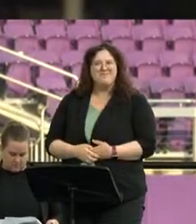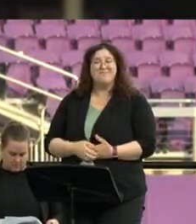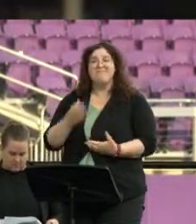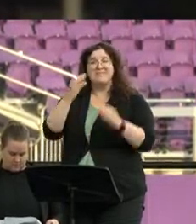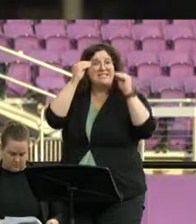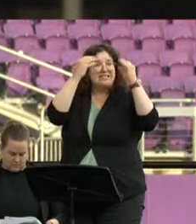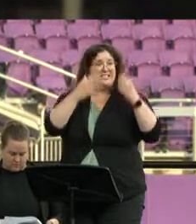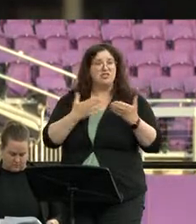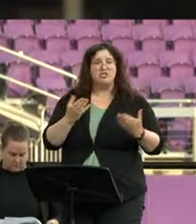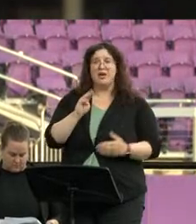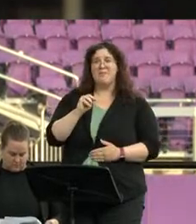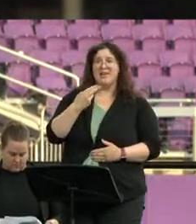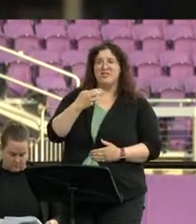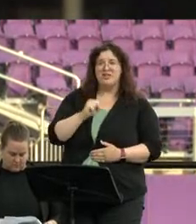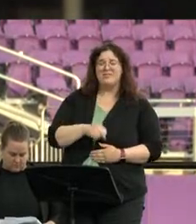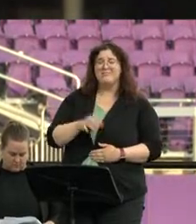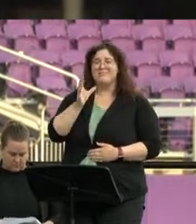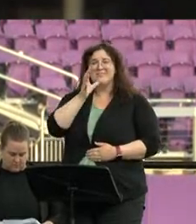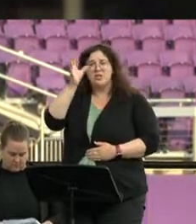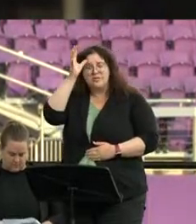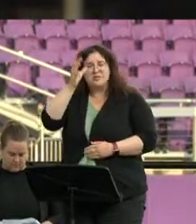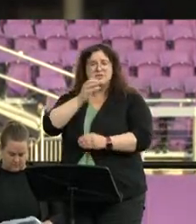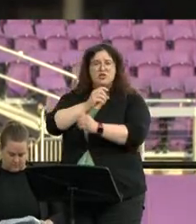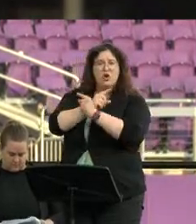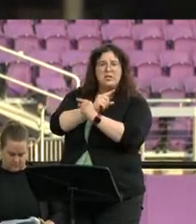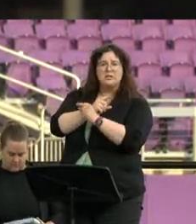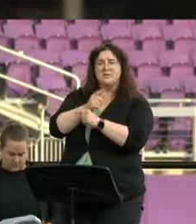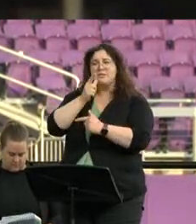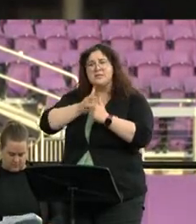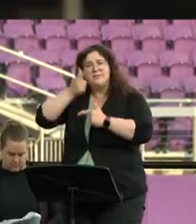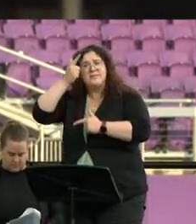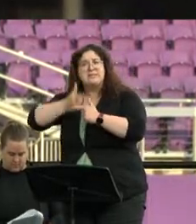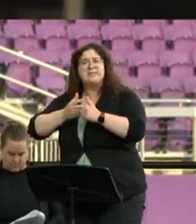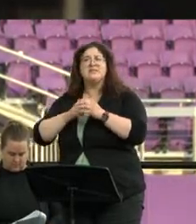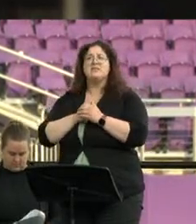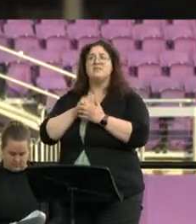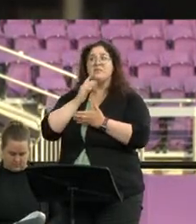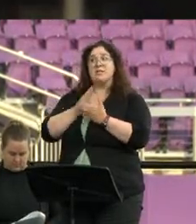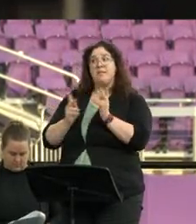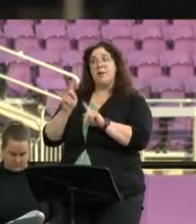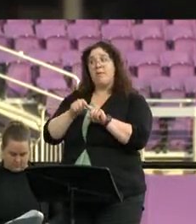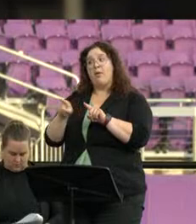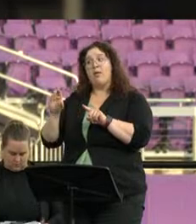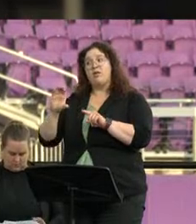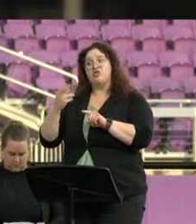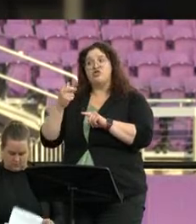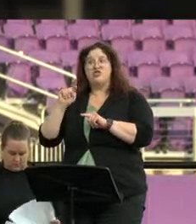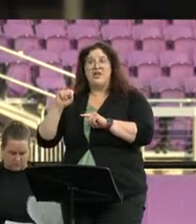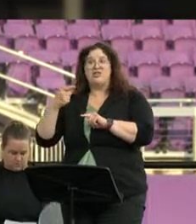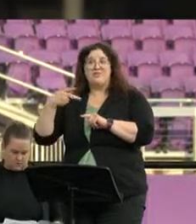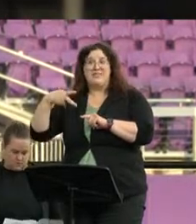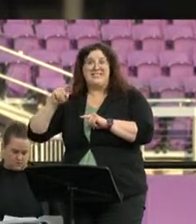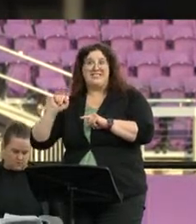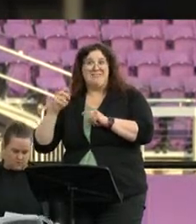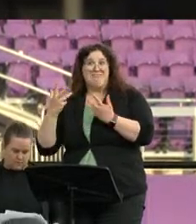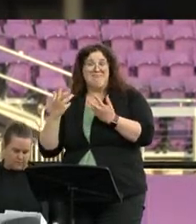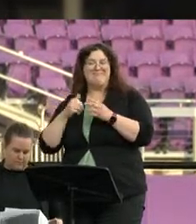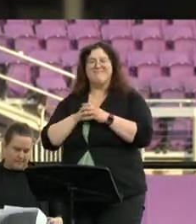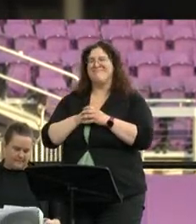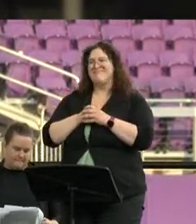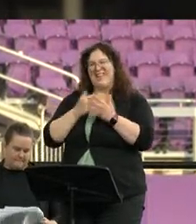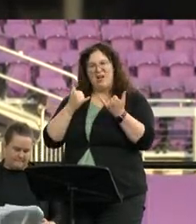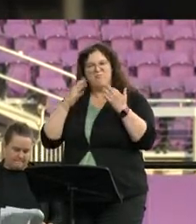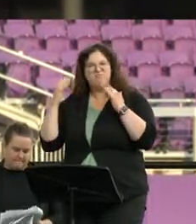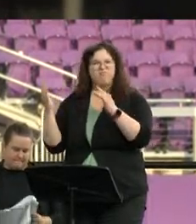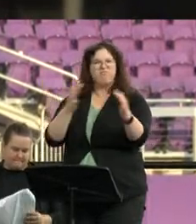teachers here at MHS, parents and guardians, siblings, and for some, ChatGPT. Let's give them all a